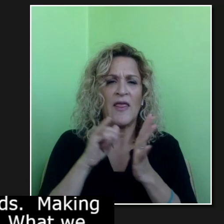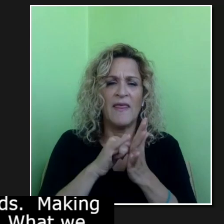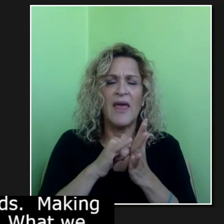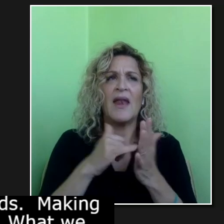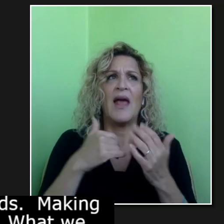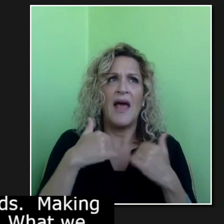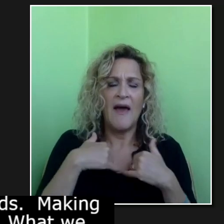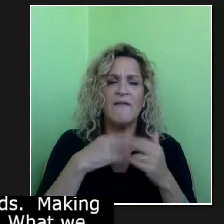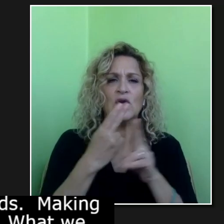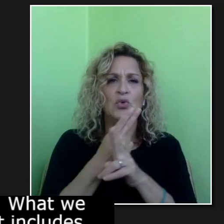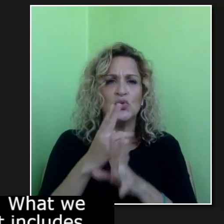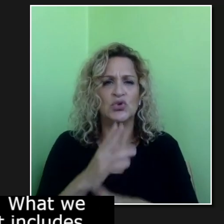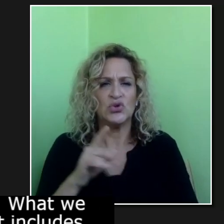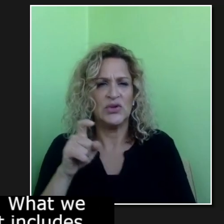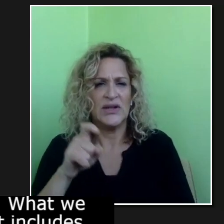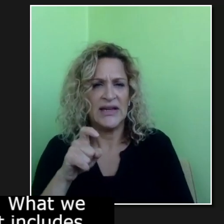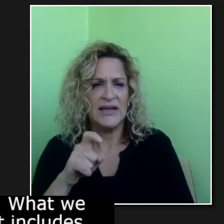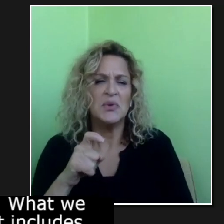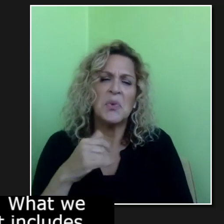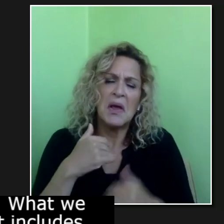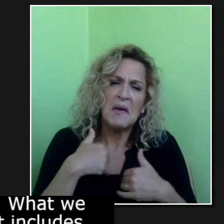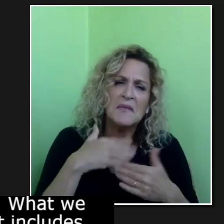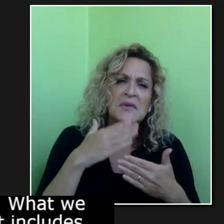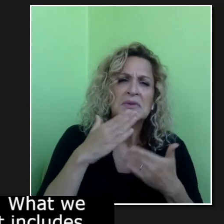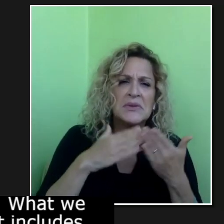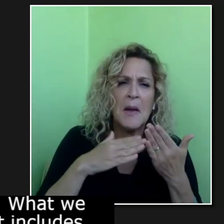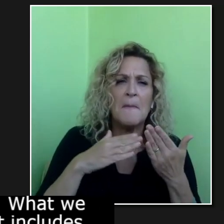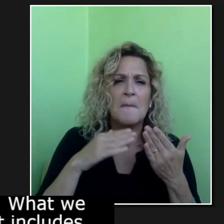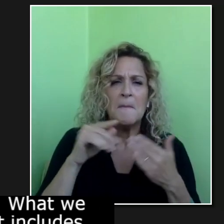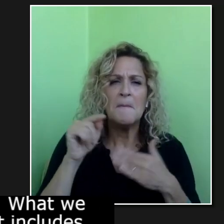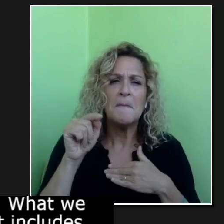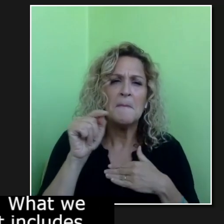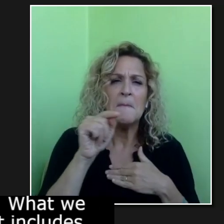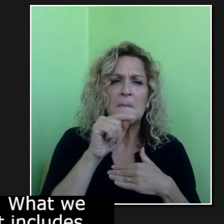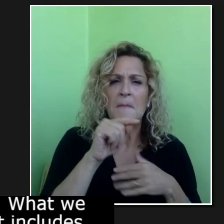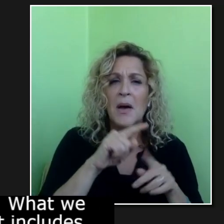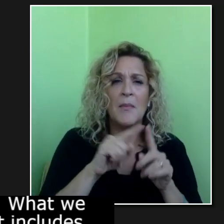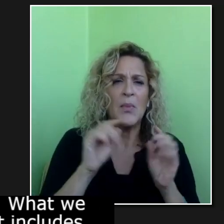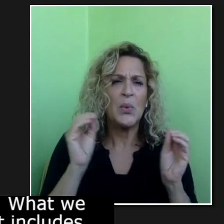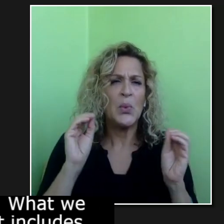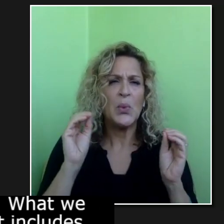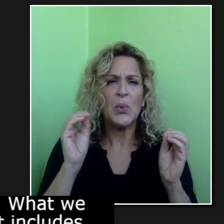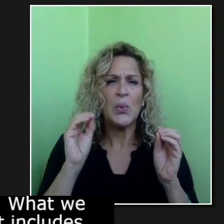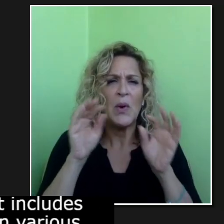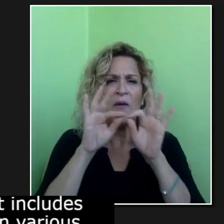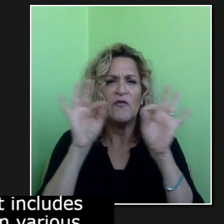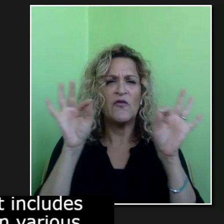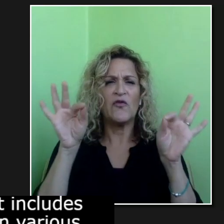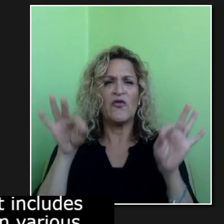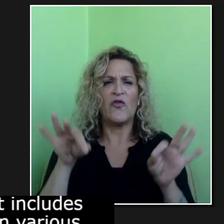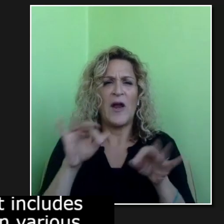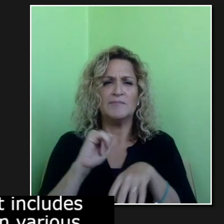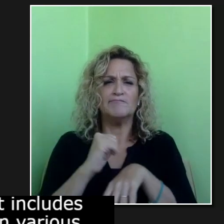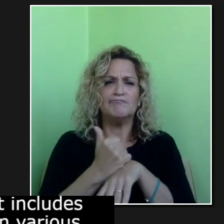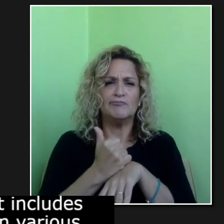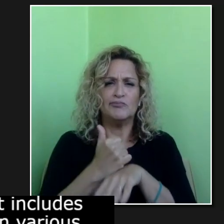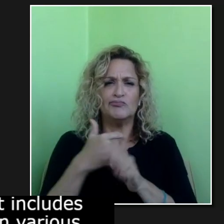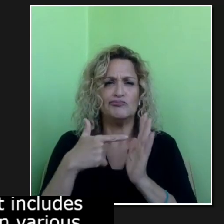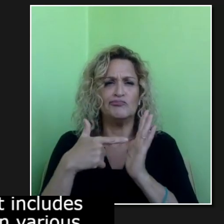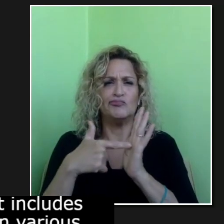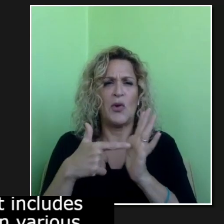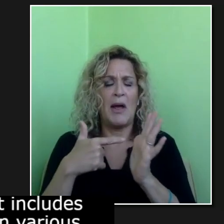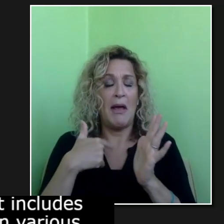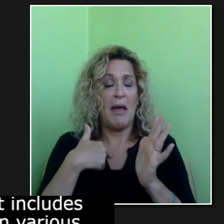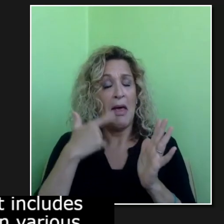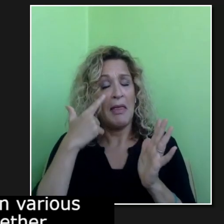bits here and there in various standards, but there's no framework to put them together. I think there could be a framework to